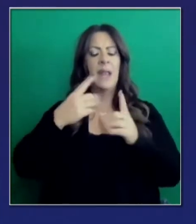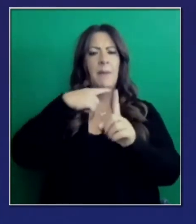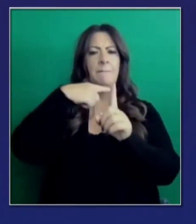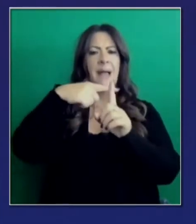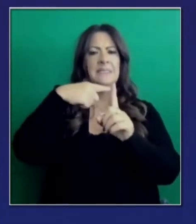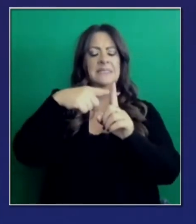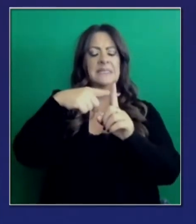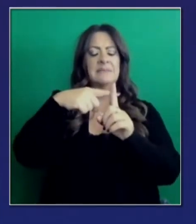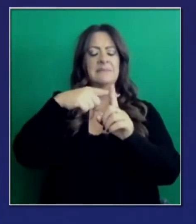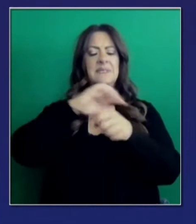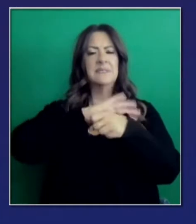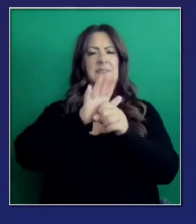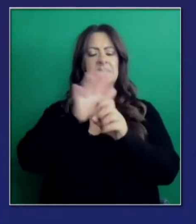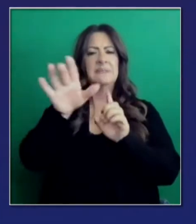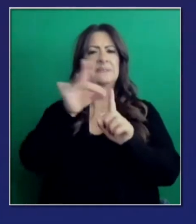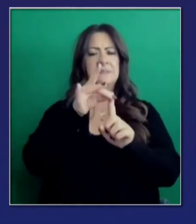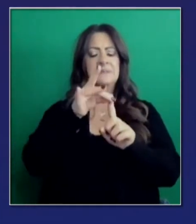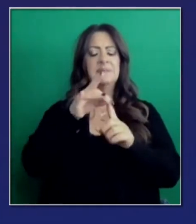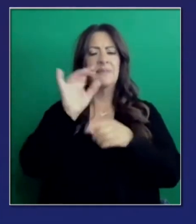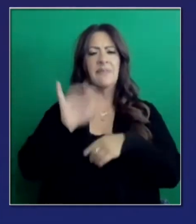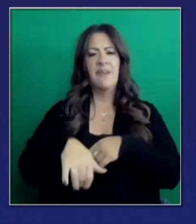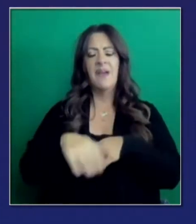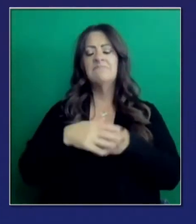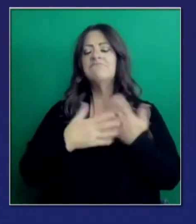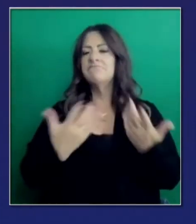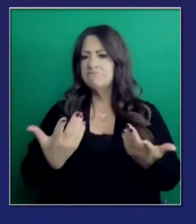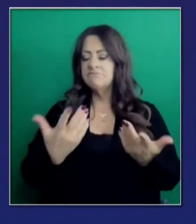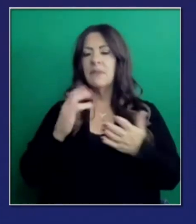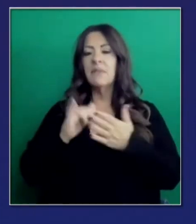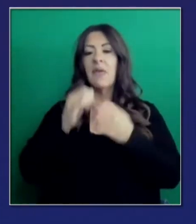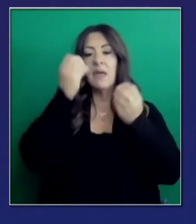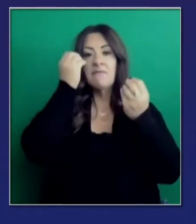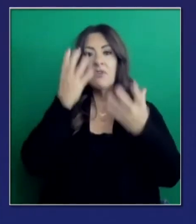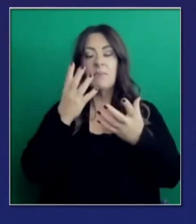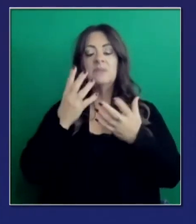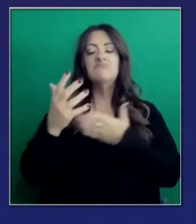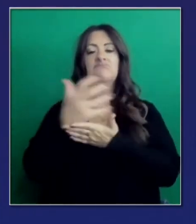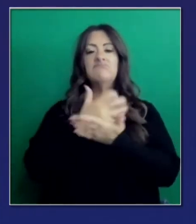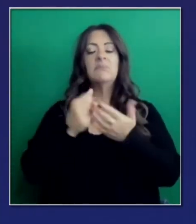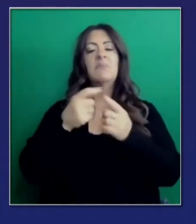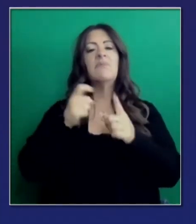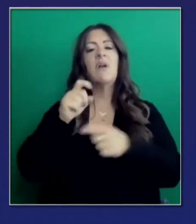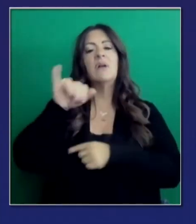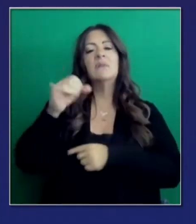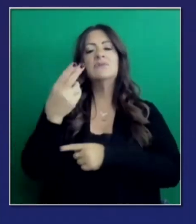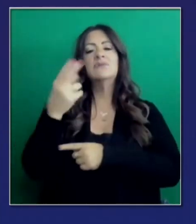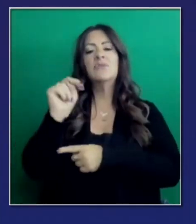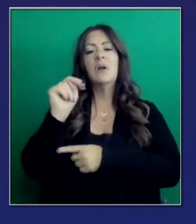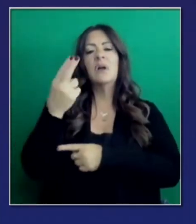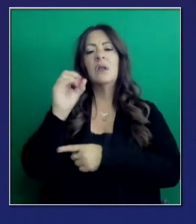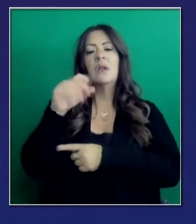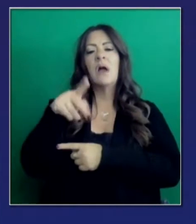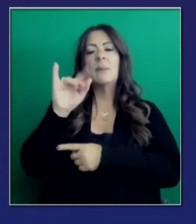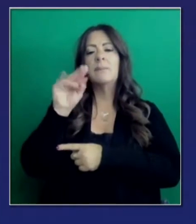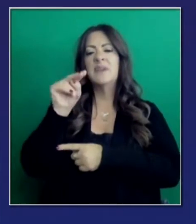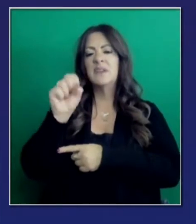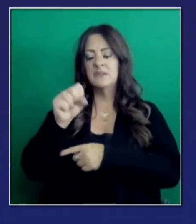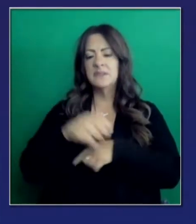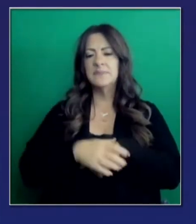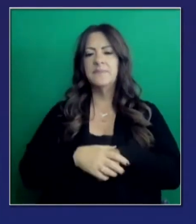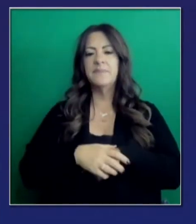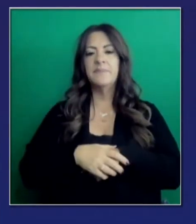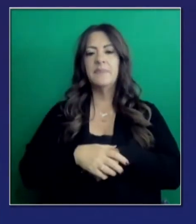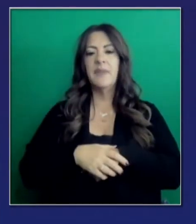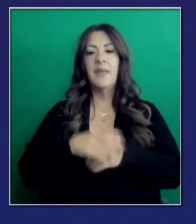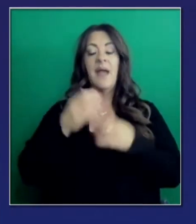we are. And this, again, data from Johns Hopkins based upon data was collected on the 25th. Hospitalizations are down just shy